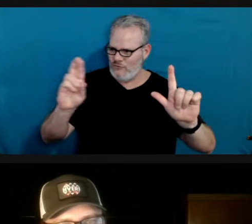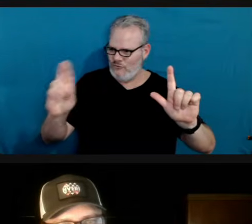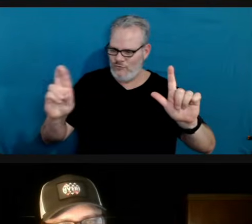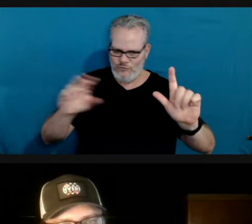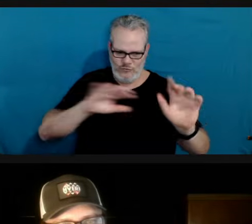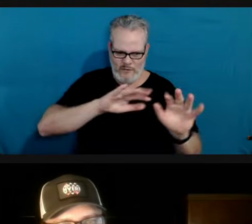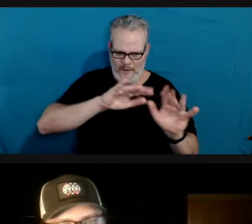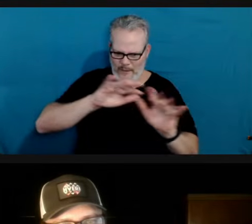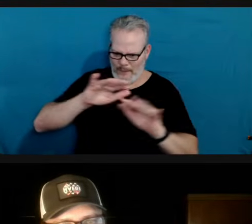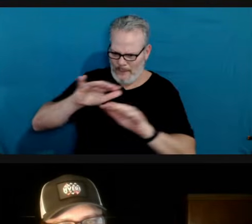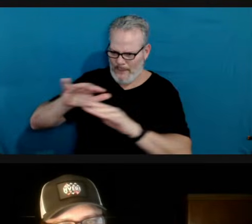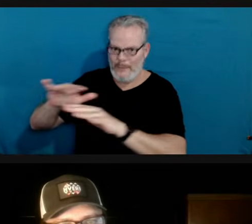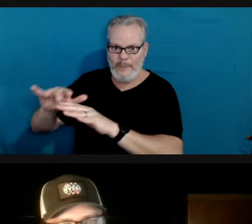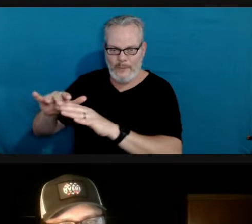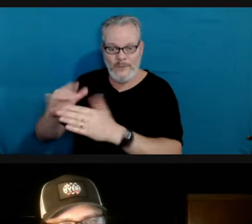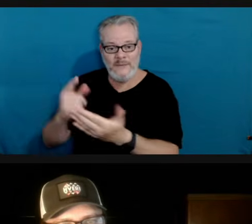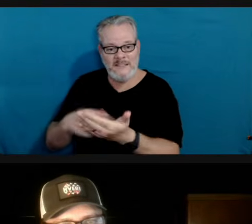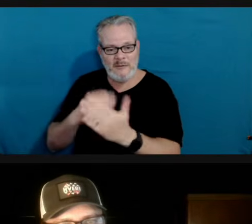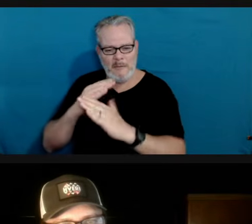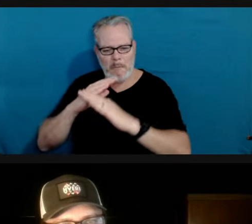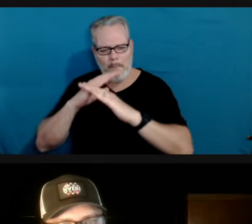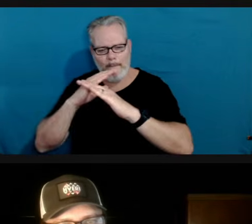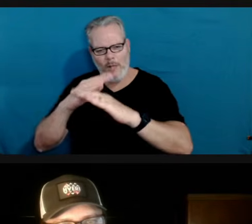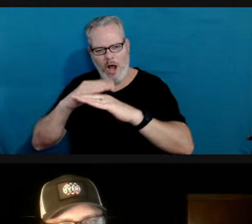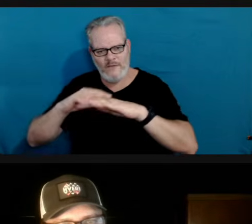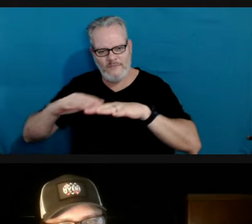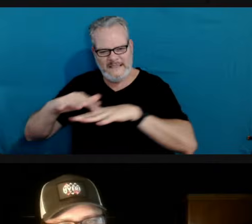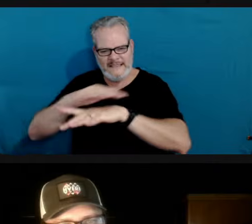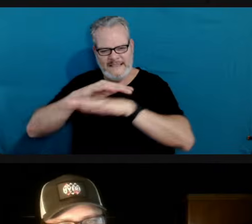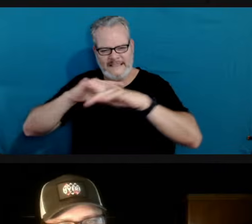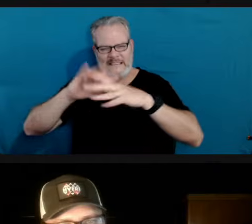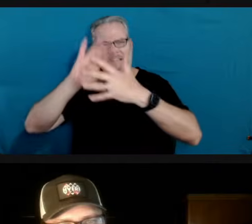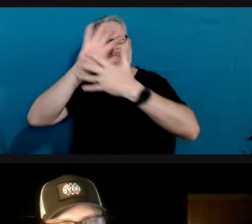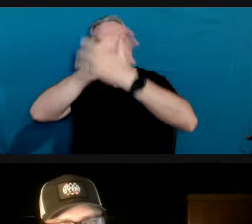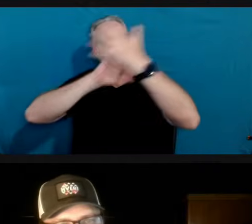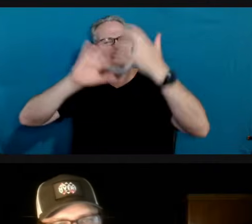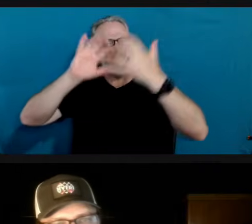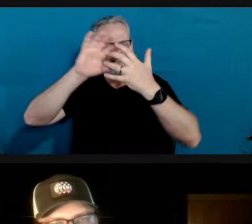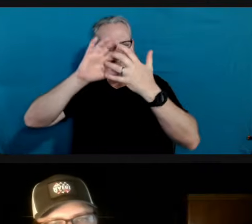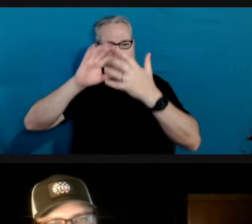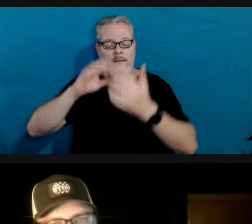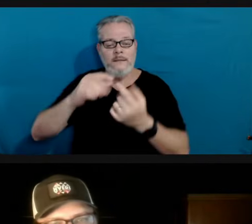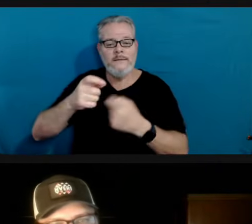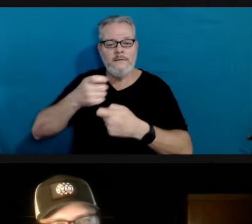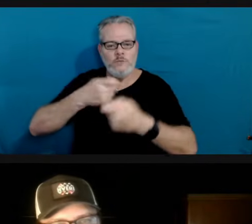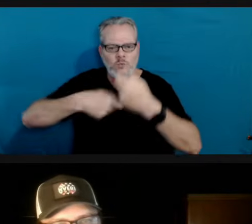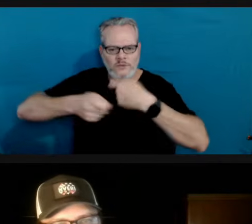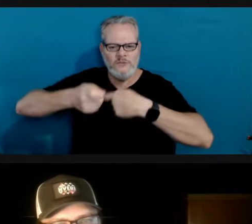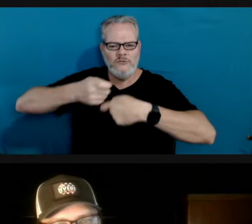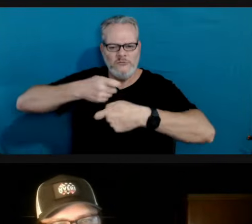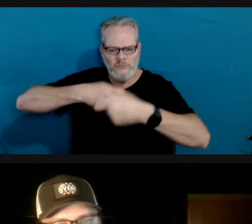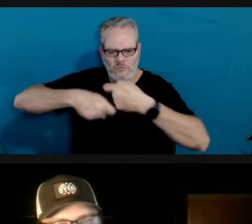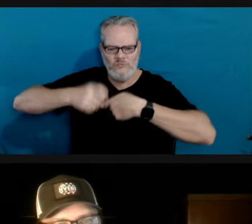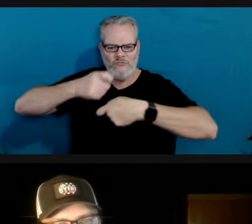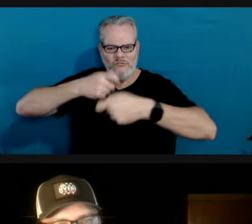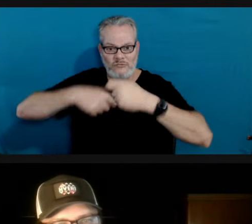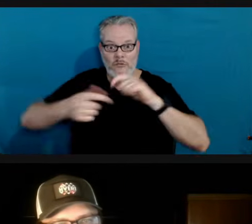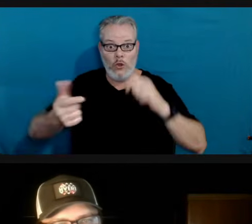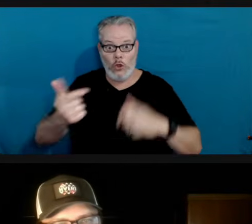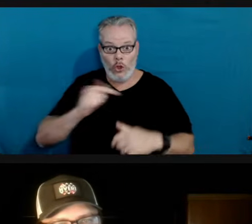blockage from the steam clouds themselves. And occasionally, let's switch back to the trade winds, as you see here in this most recent